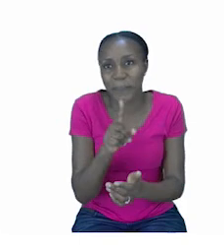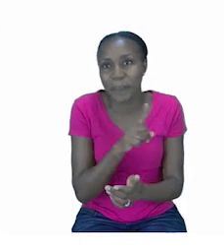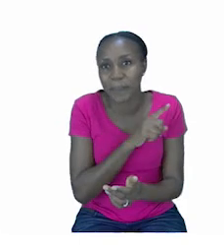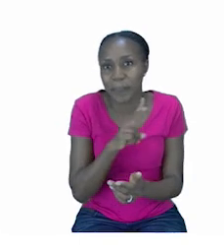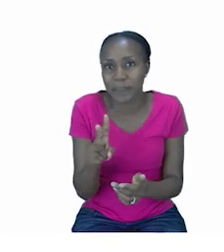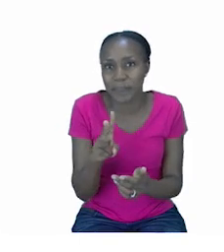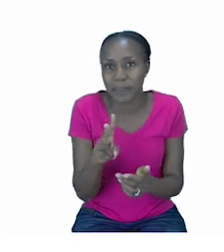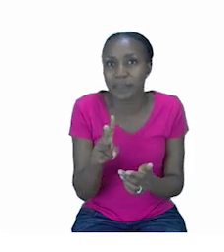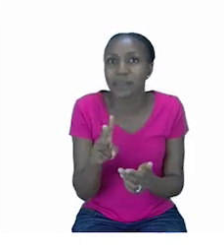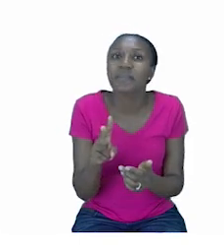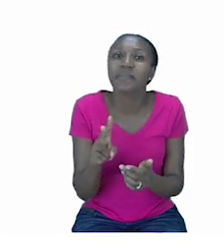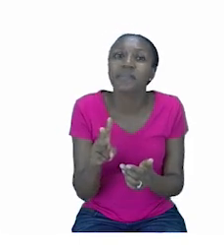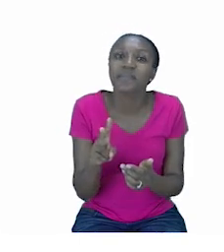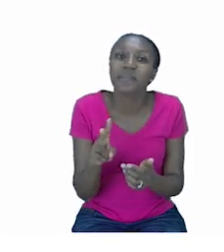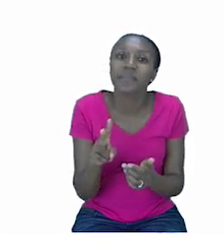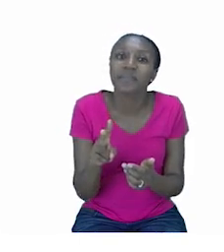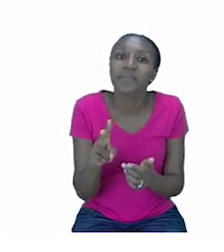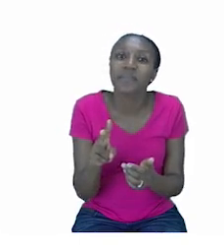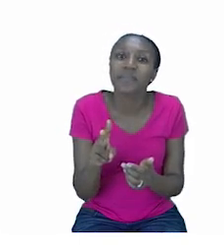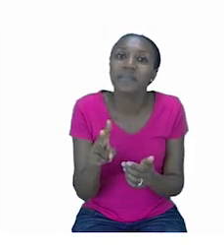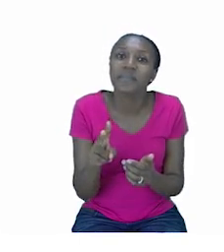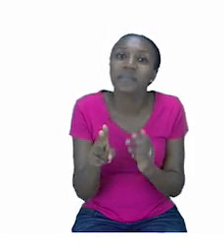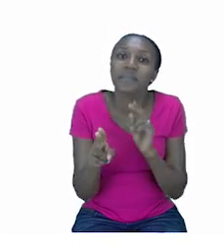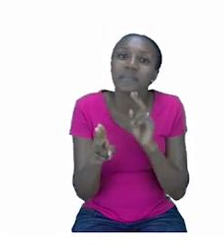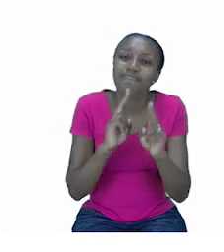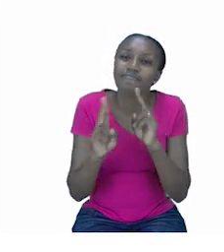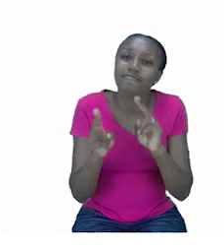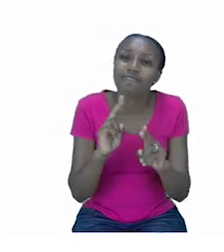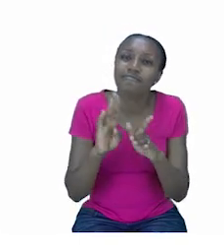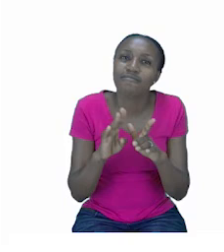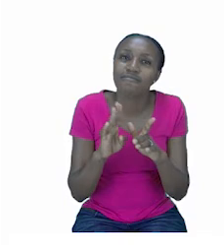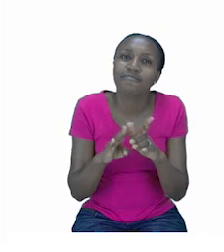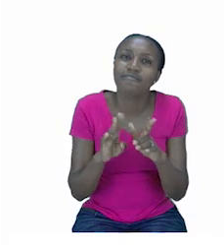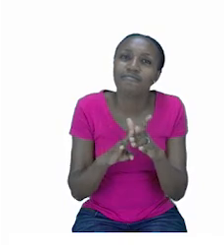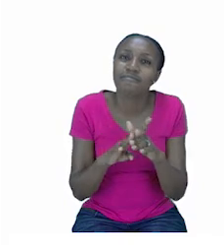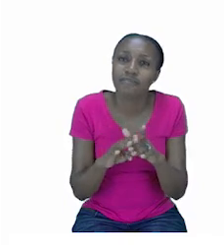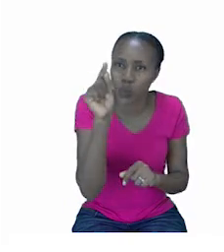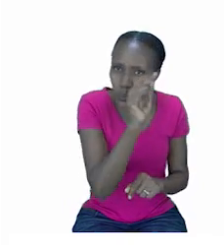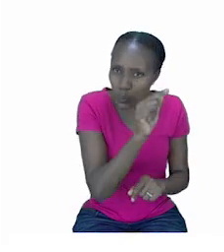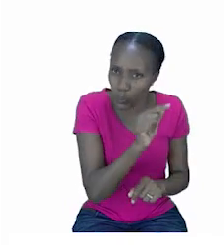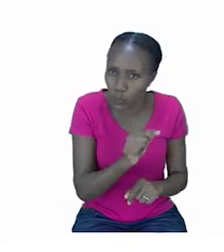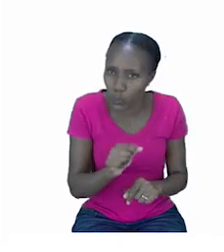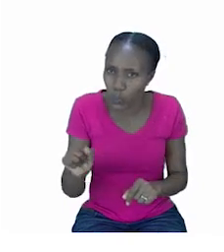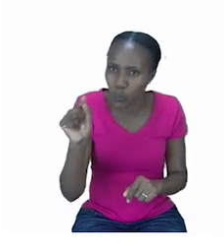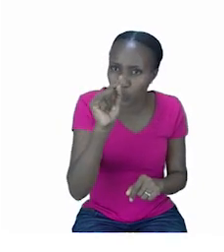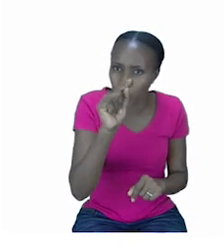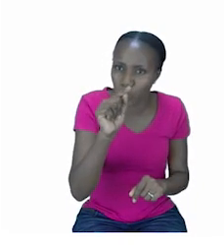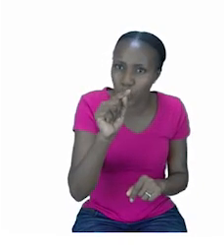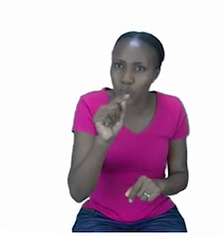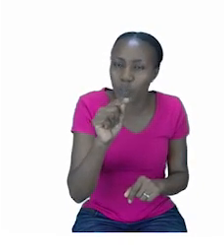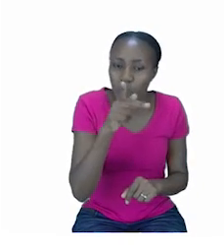Our exercise is talking about circling the correct